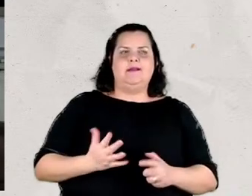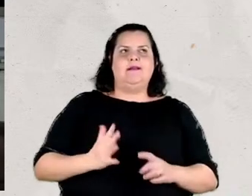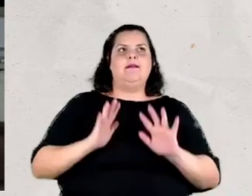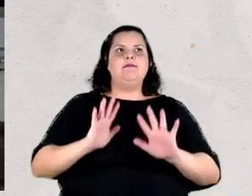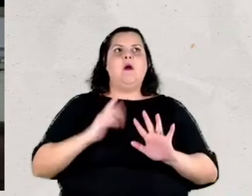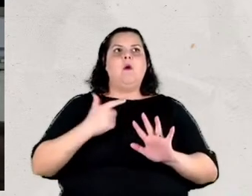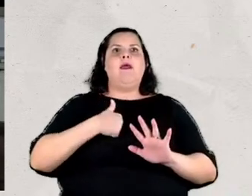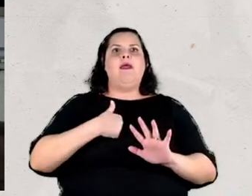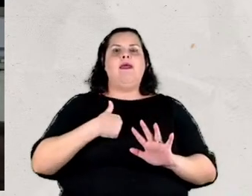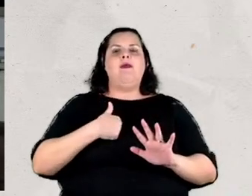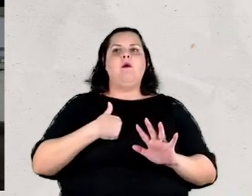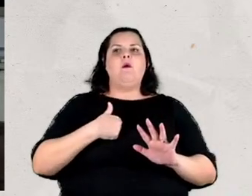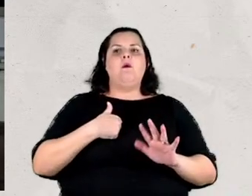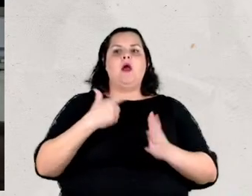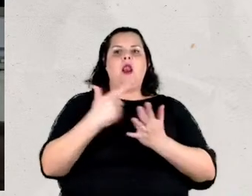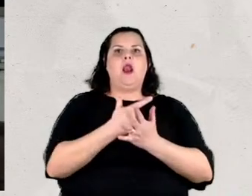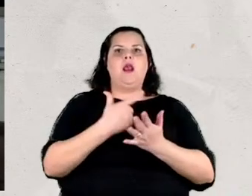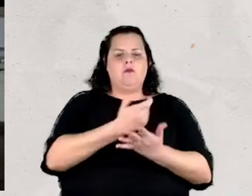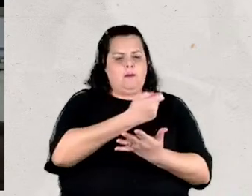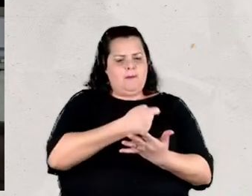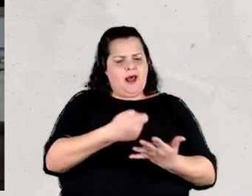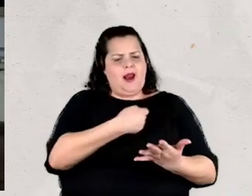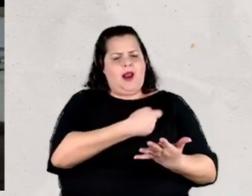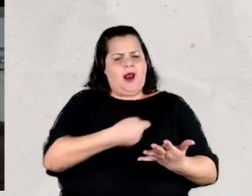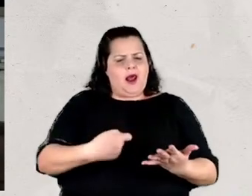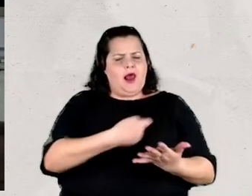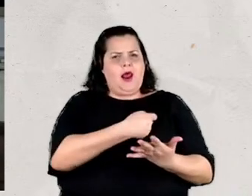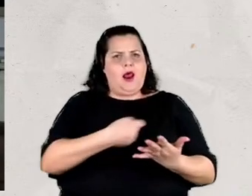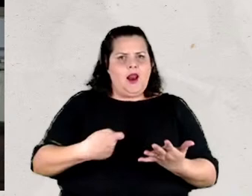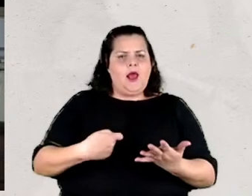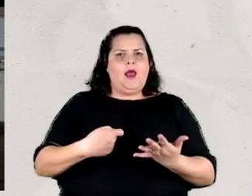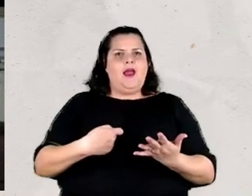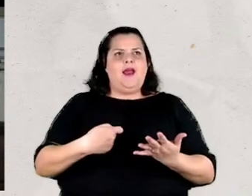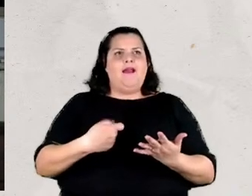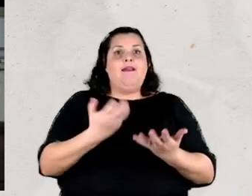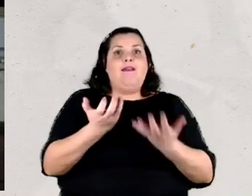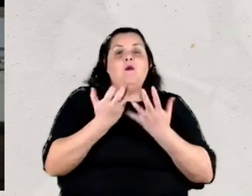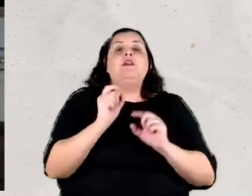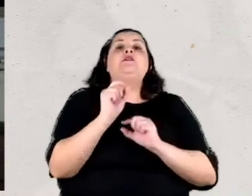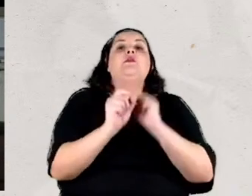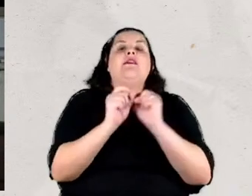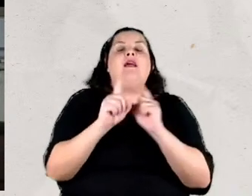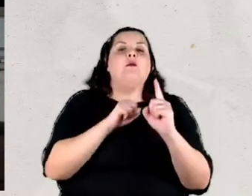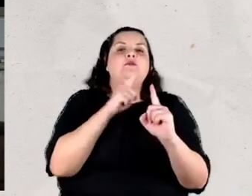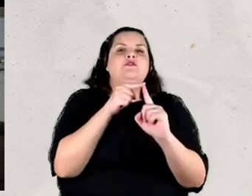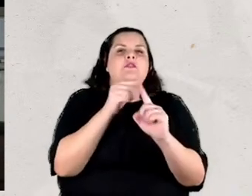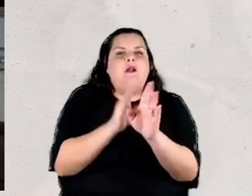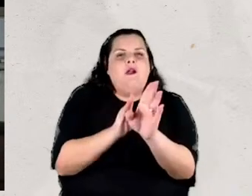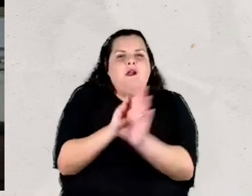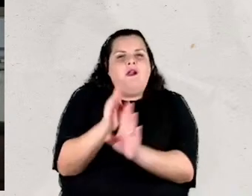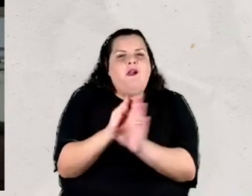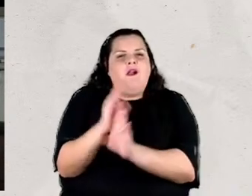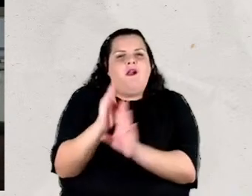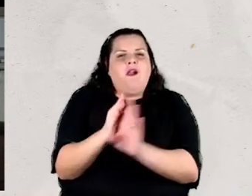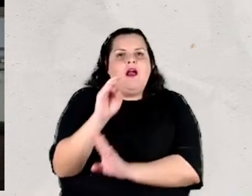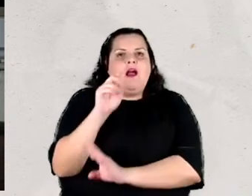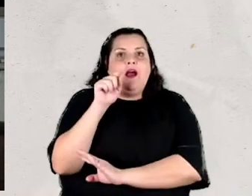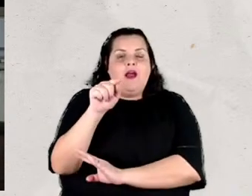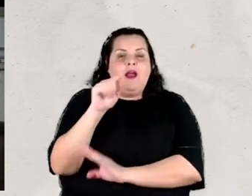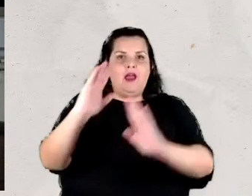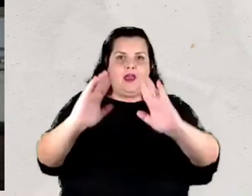one-way preaching. I'm telling you my story, and I would like to hear your story. And just